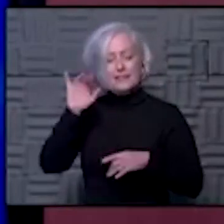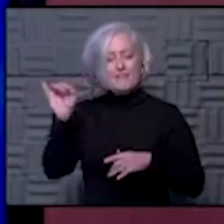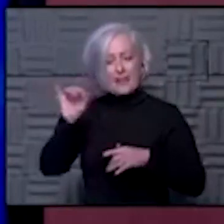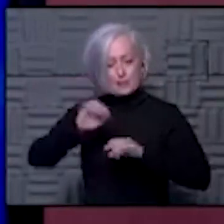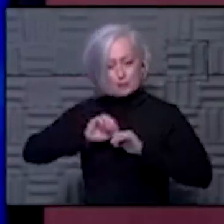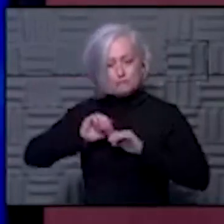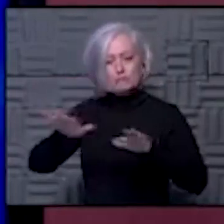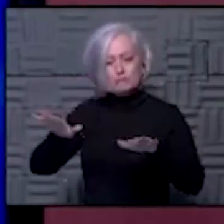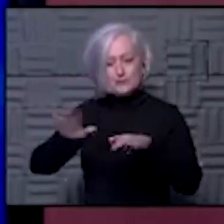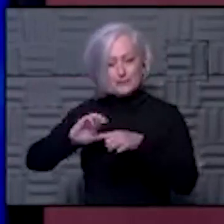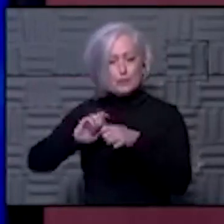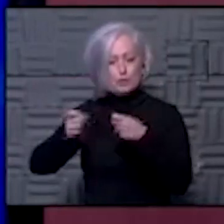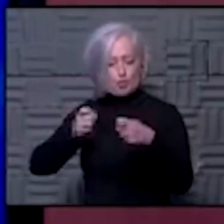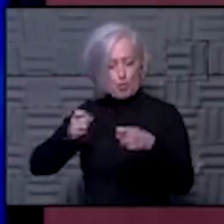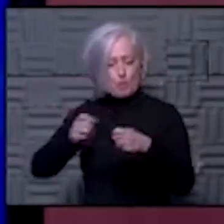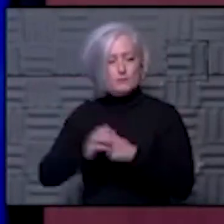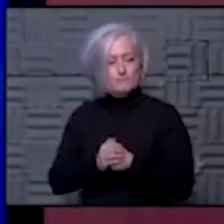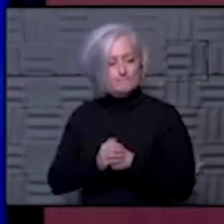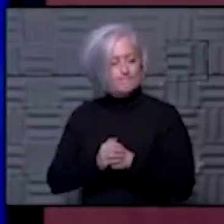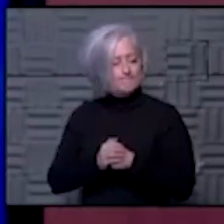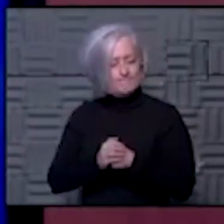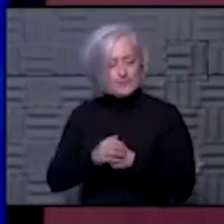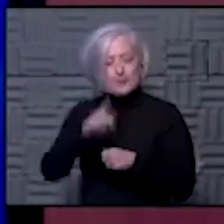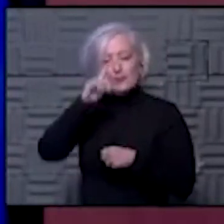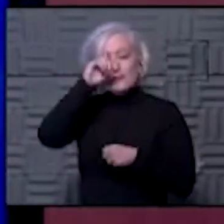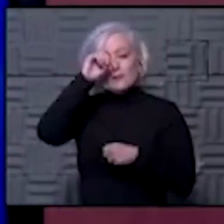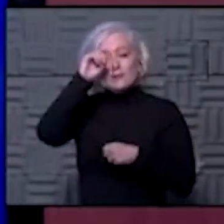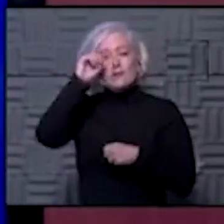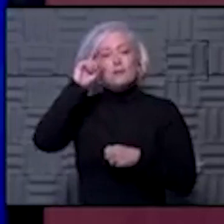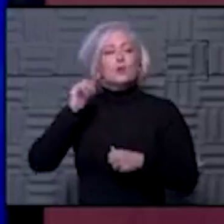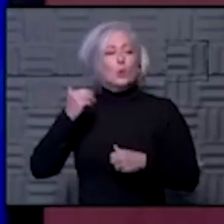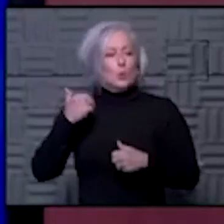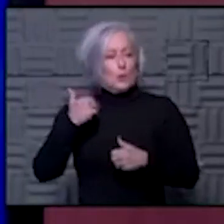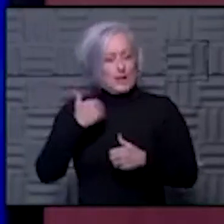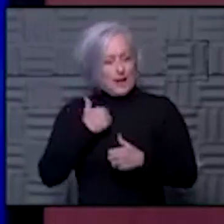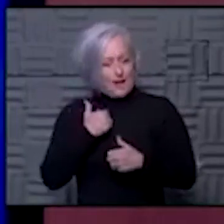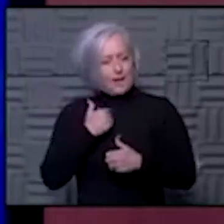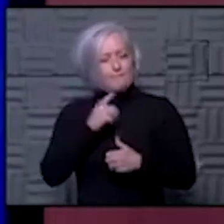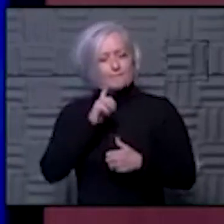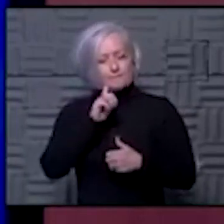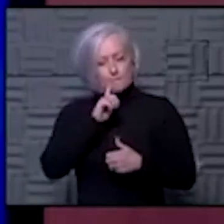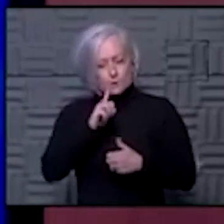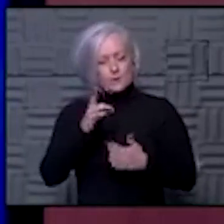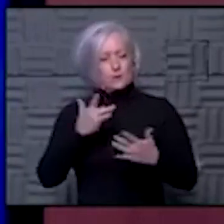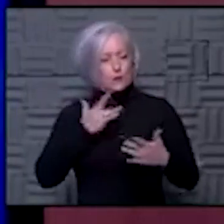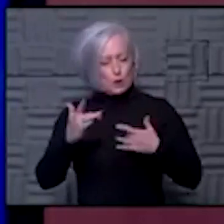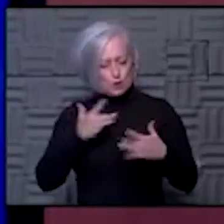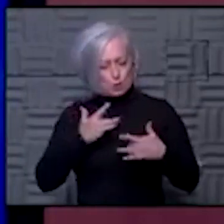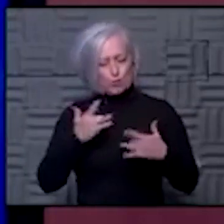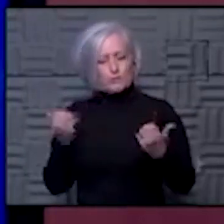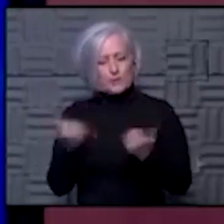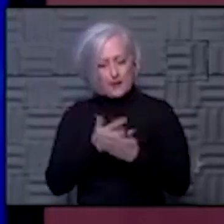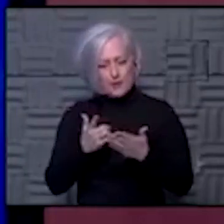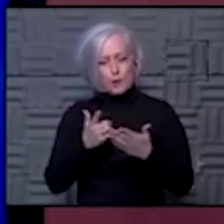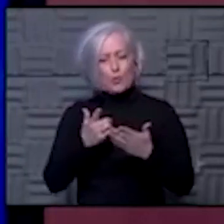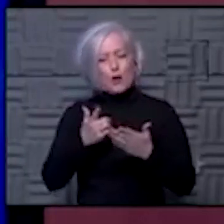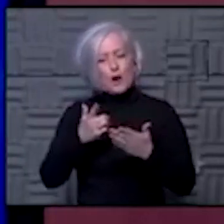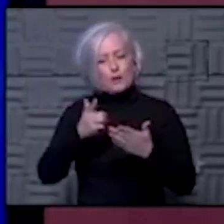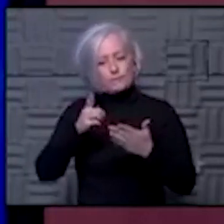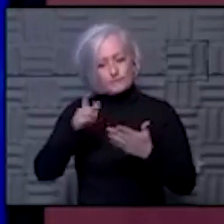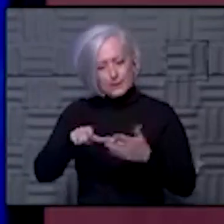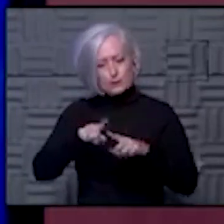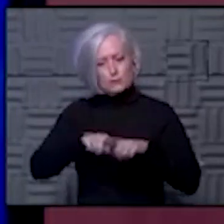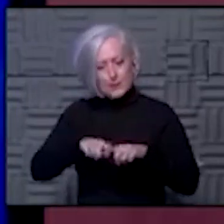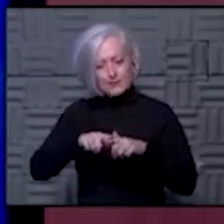talking about this entire time. You know, we have this shared humanity where we're all in things together, but for some reason we want to fight